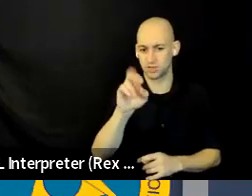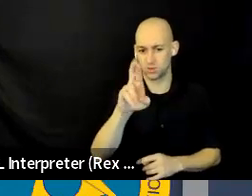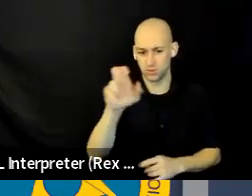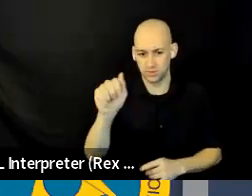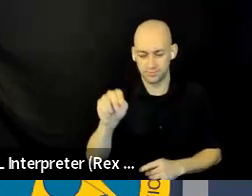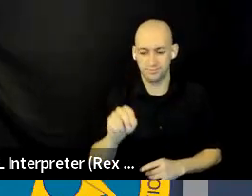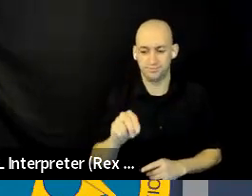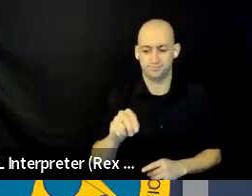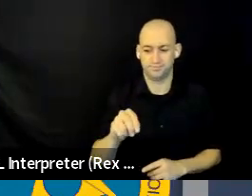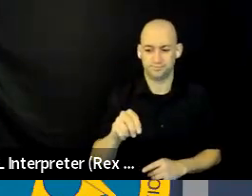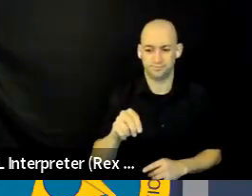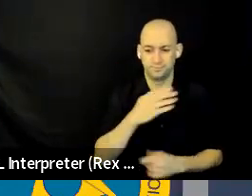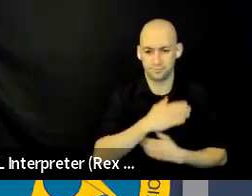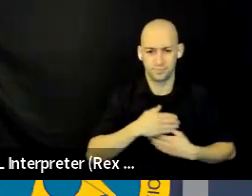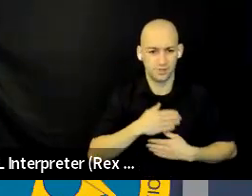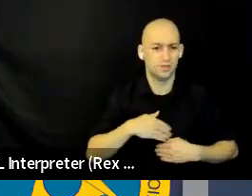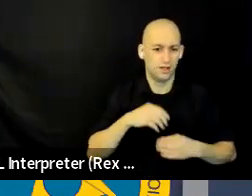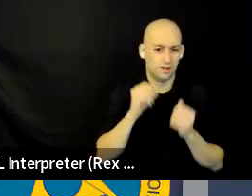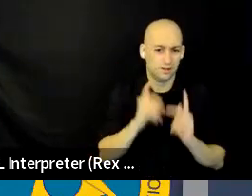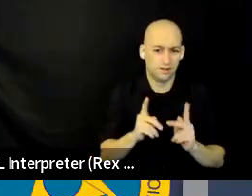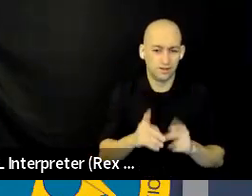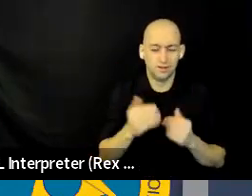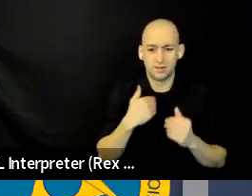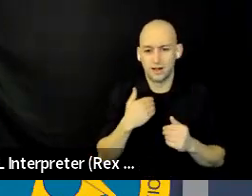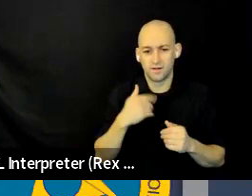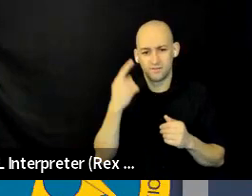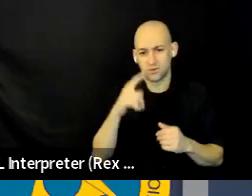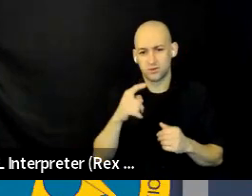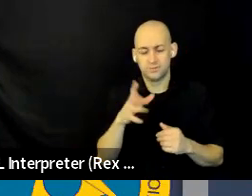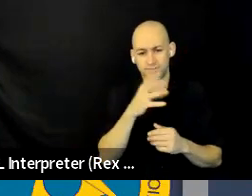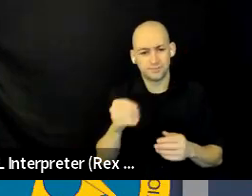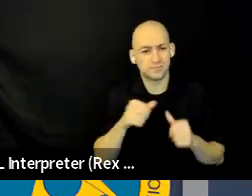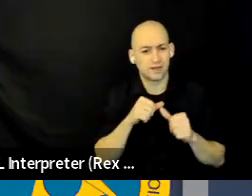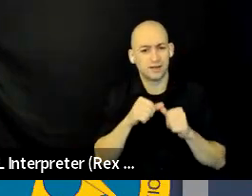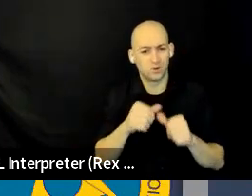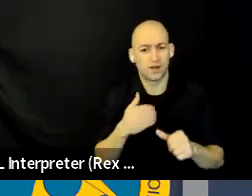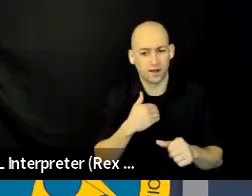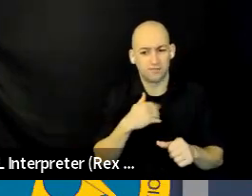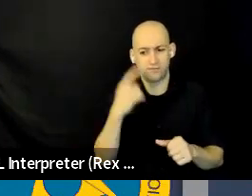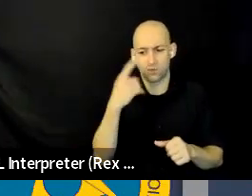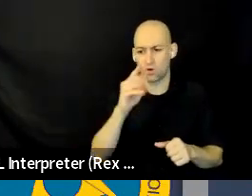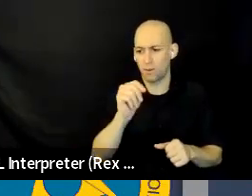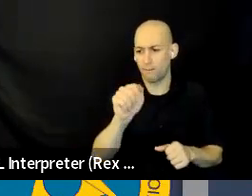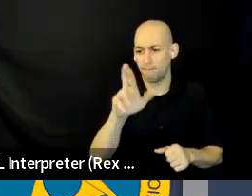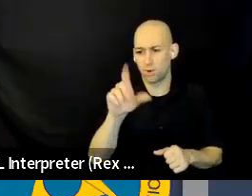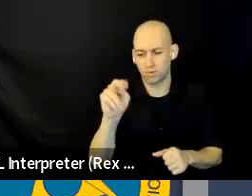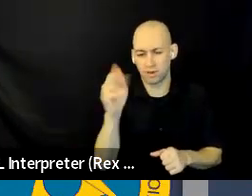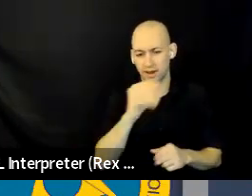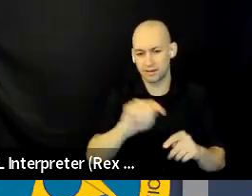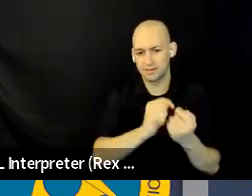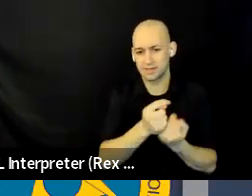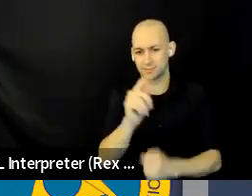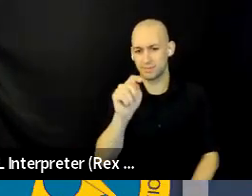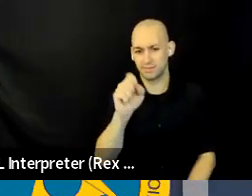write, "We appreciate the opportunities we have had and will continue to have working with Marlon and his team on the CSIS 2.0.